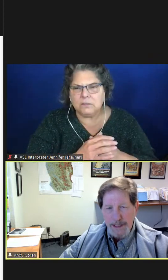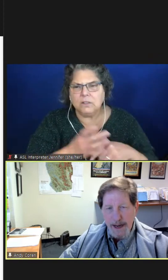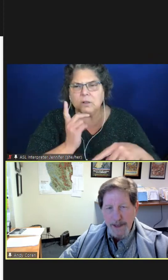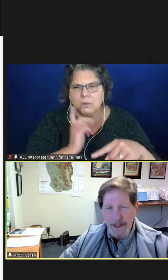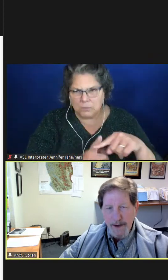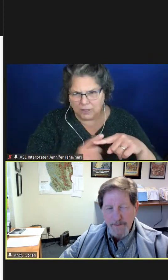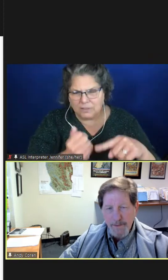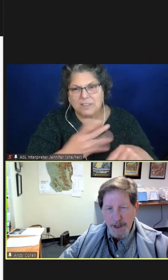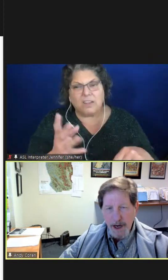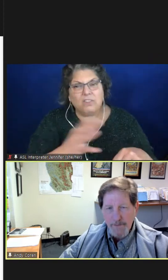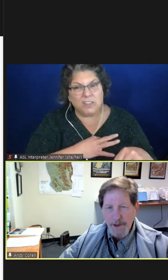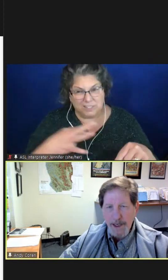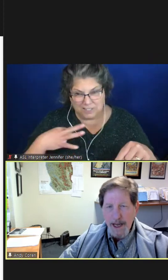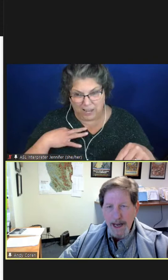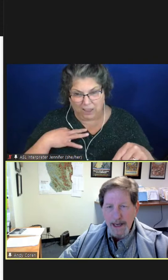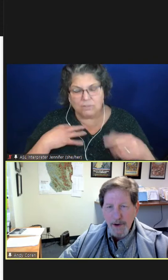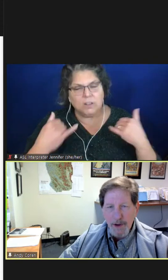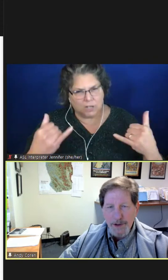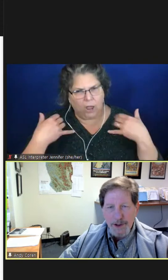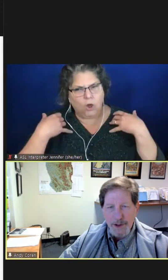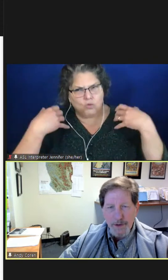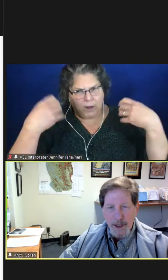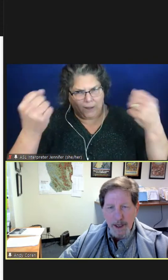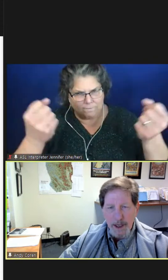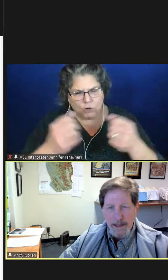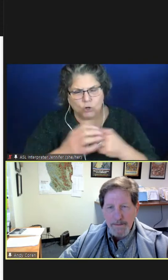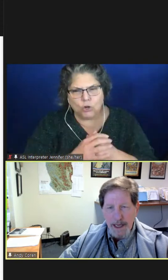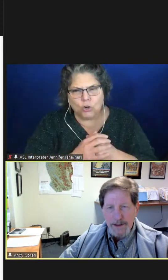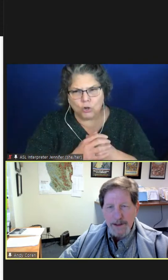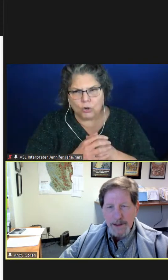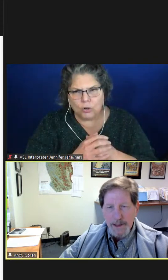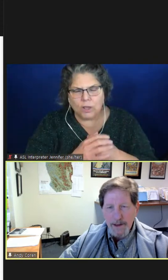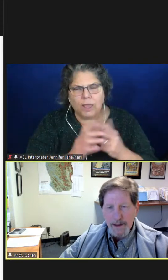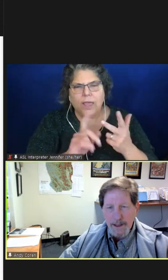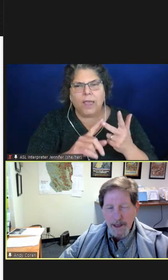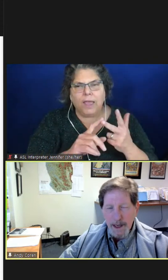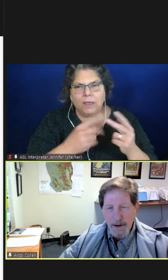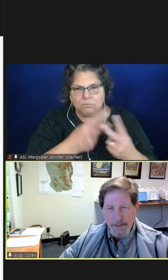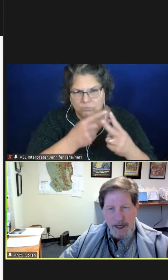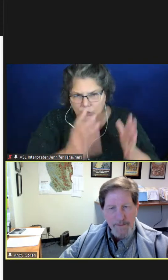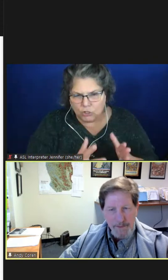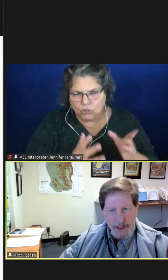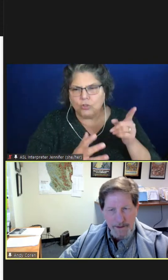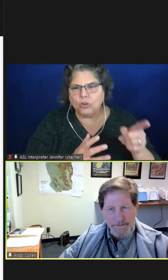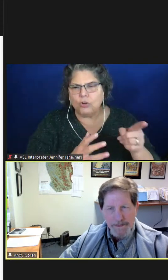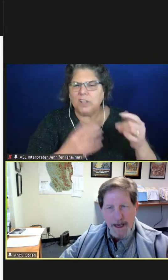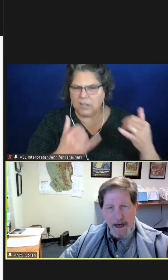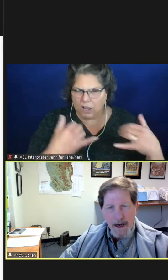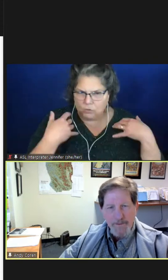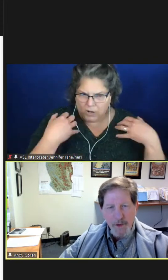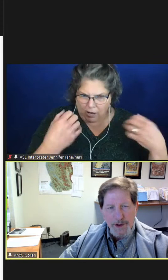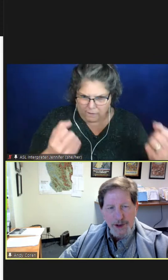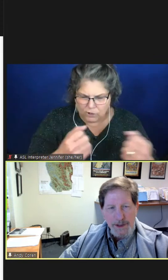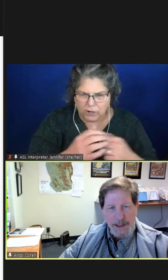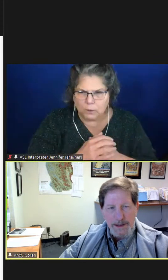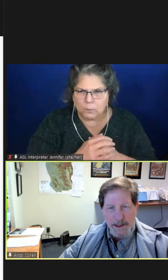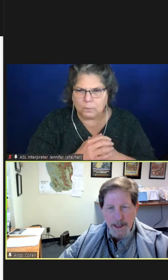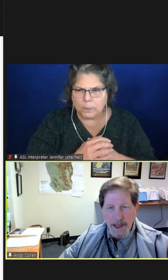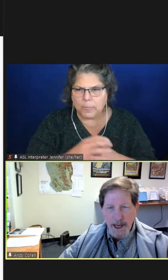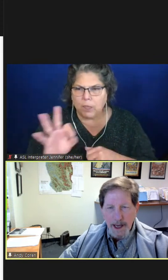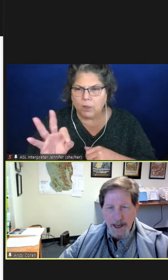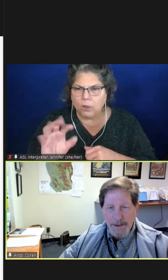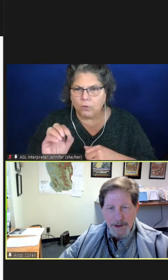number of staff that have recovered and also inmates that are recovering. Ford